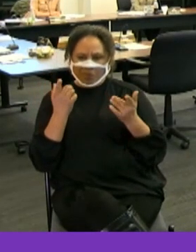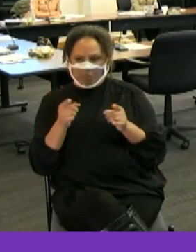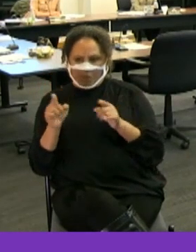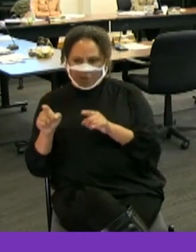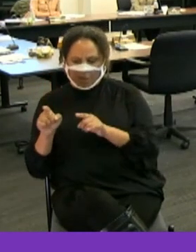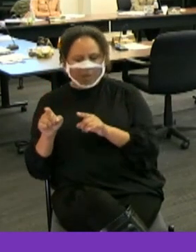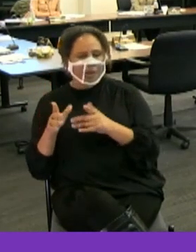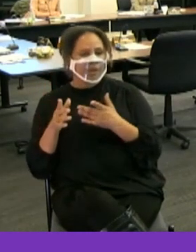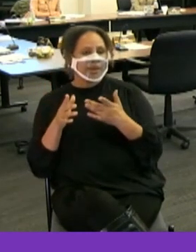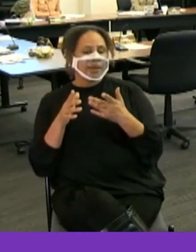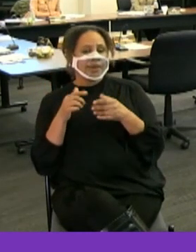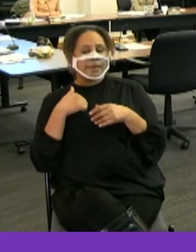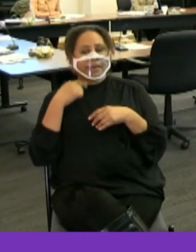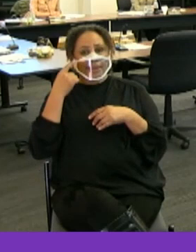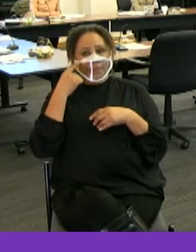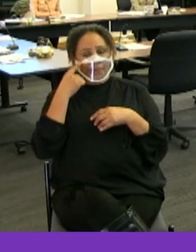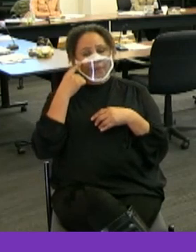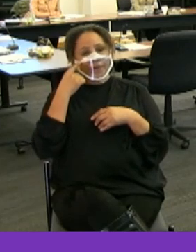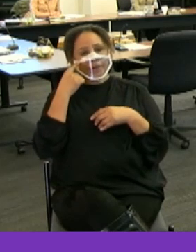be very